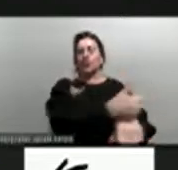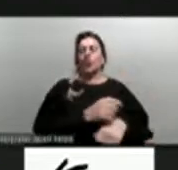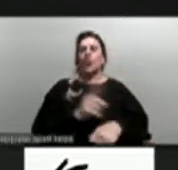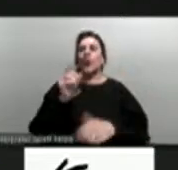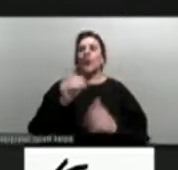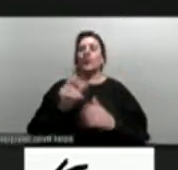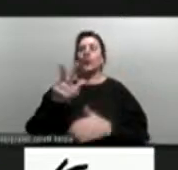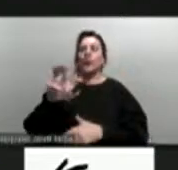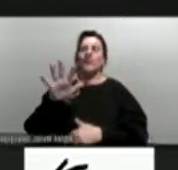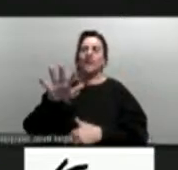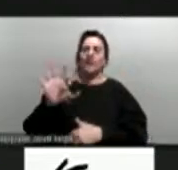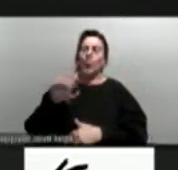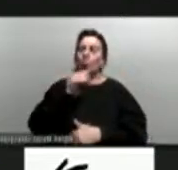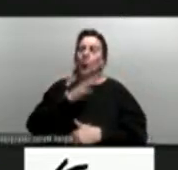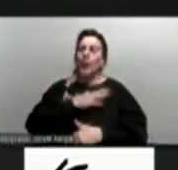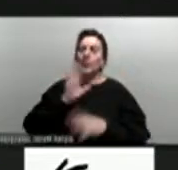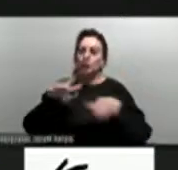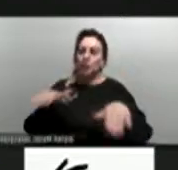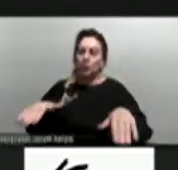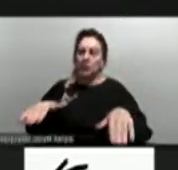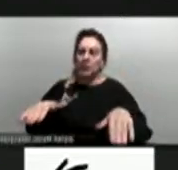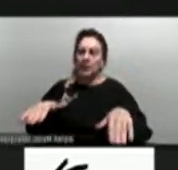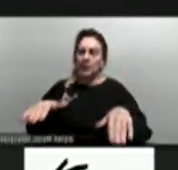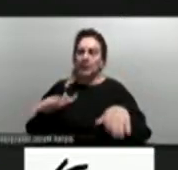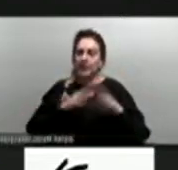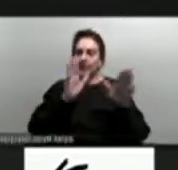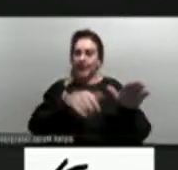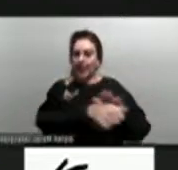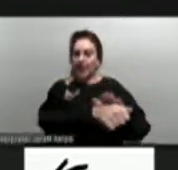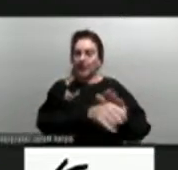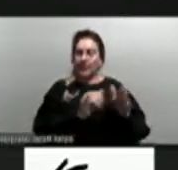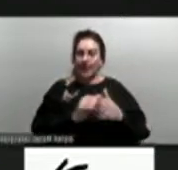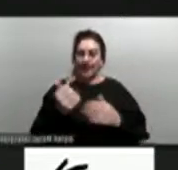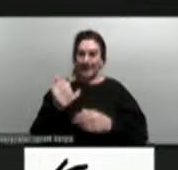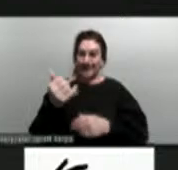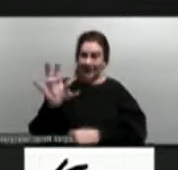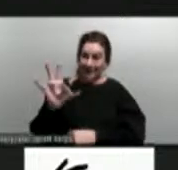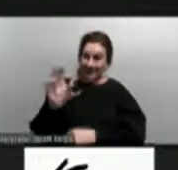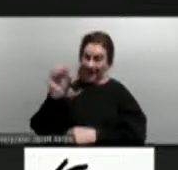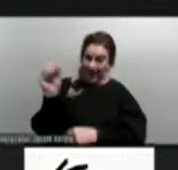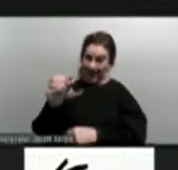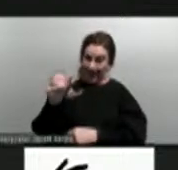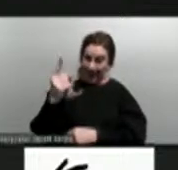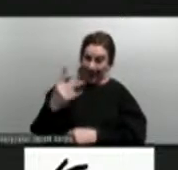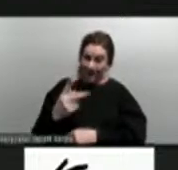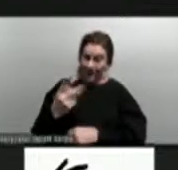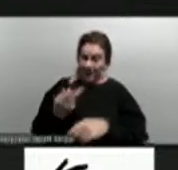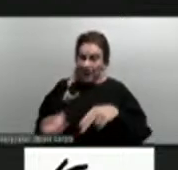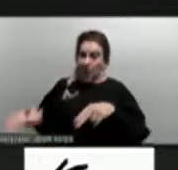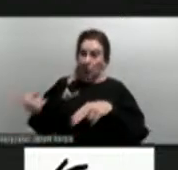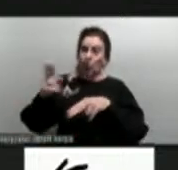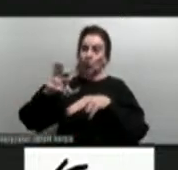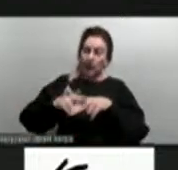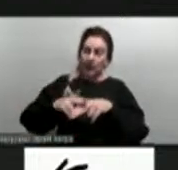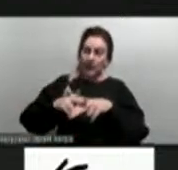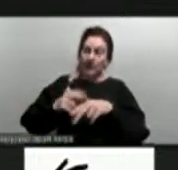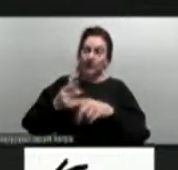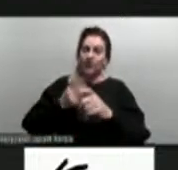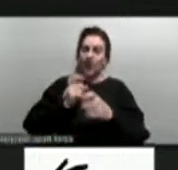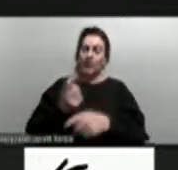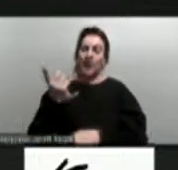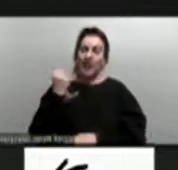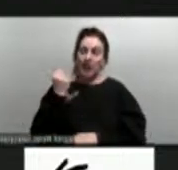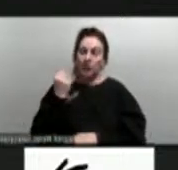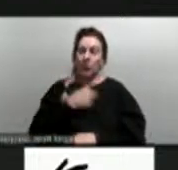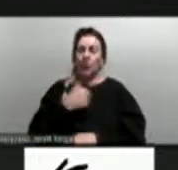1,354 women and children. That's a 17.5% increase over the prior year. We